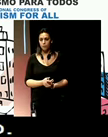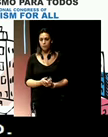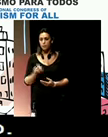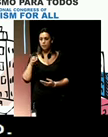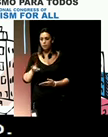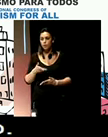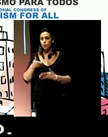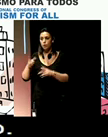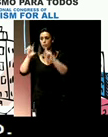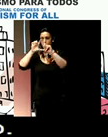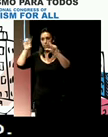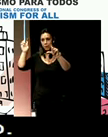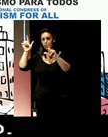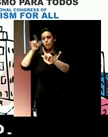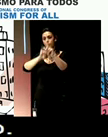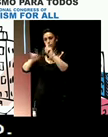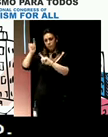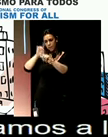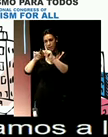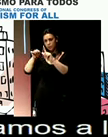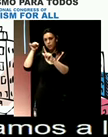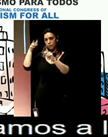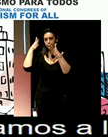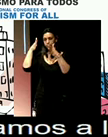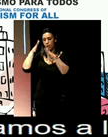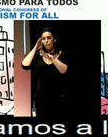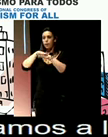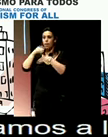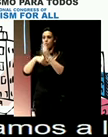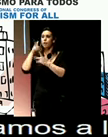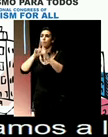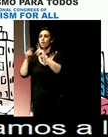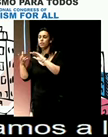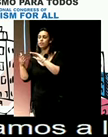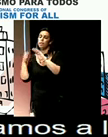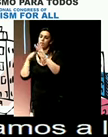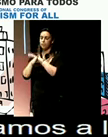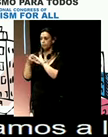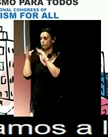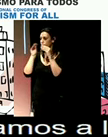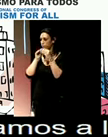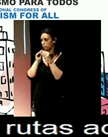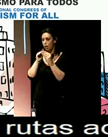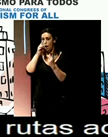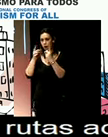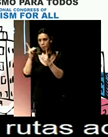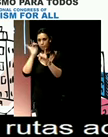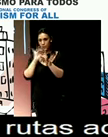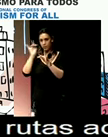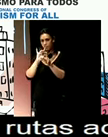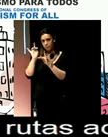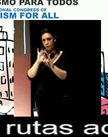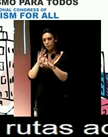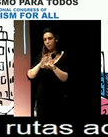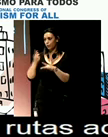We help travel agencies to make route accessible. We have been contacted by some